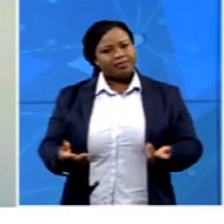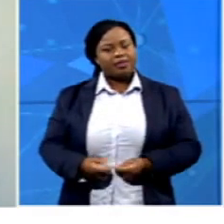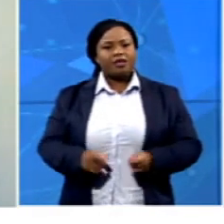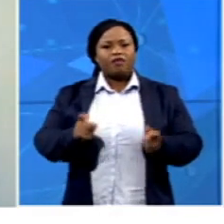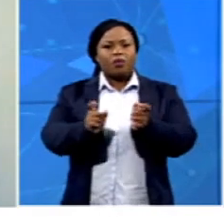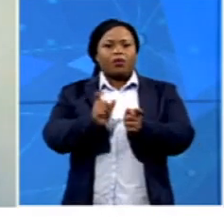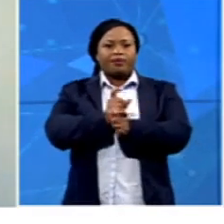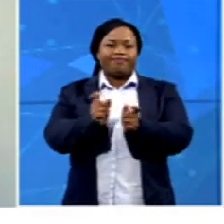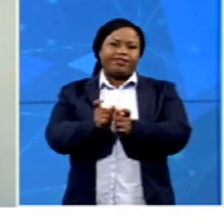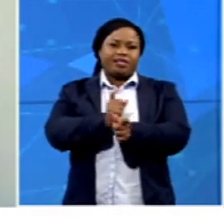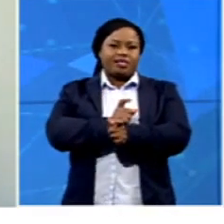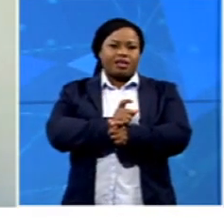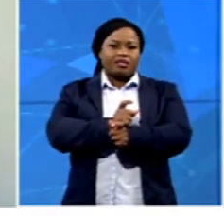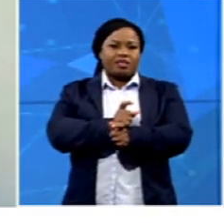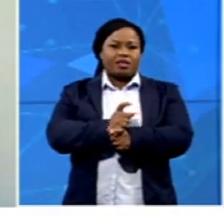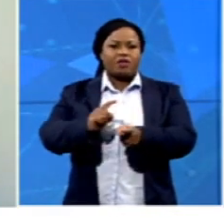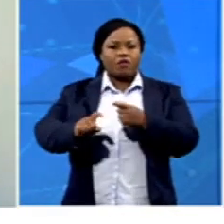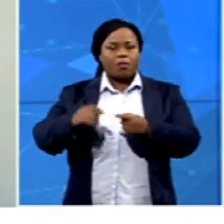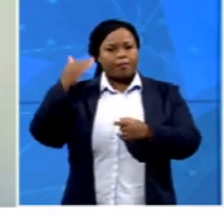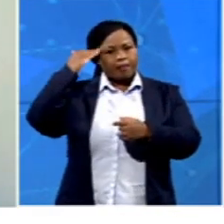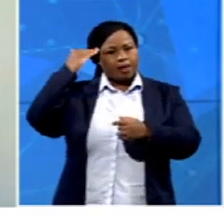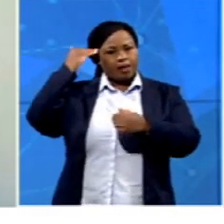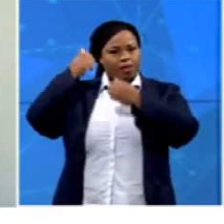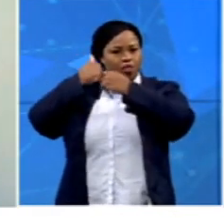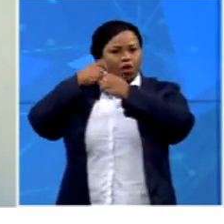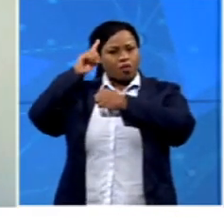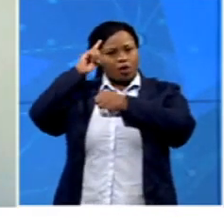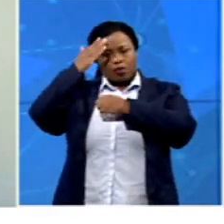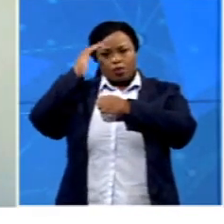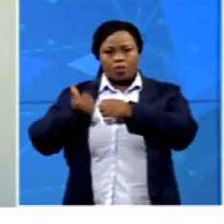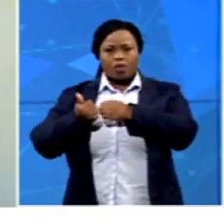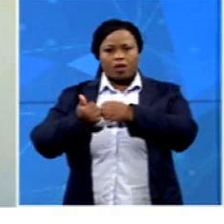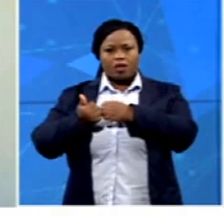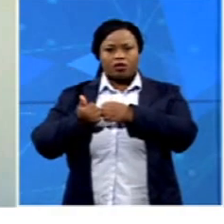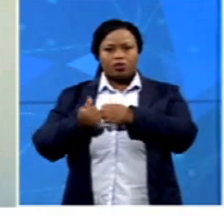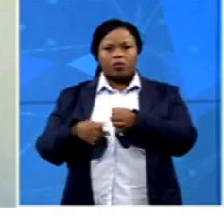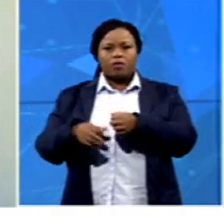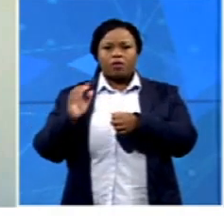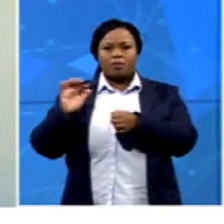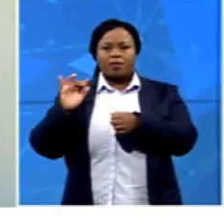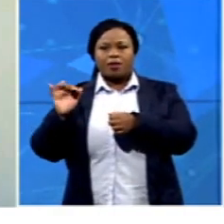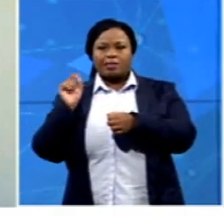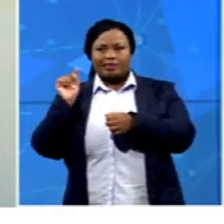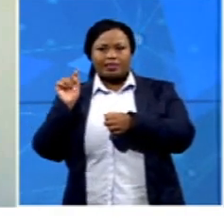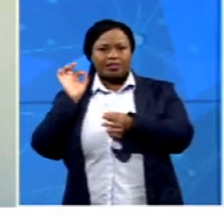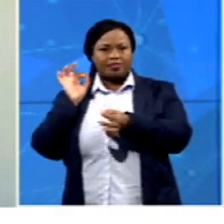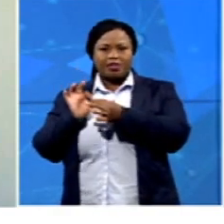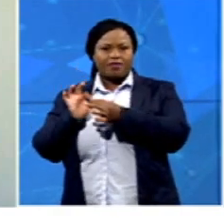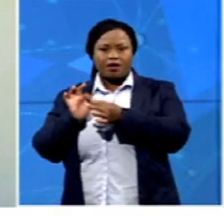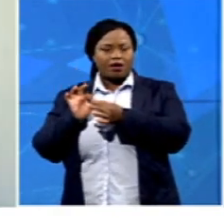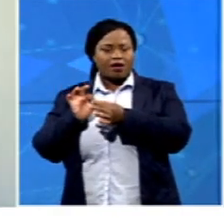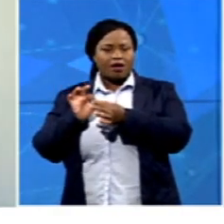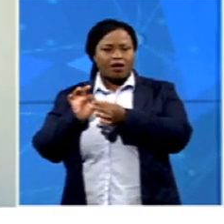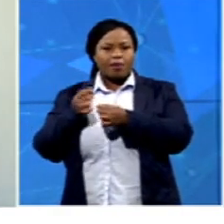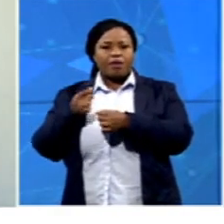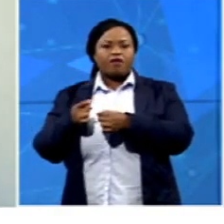Dyslexia comes from the brain, and it's not, we know that it's not reversal of letters. We know that it's to do with